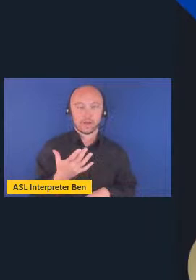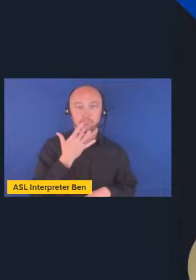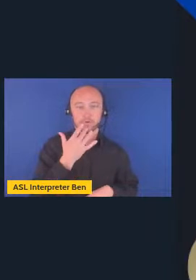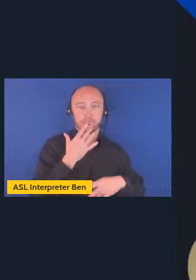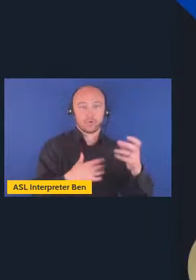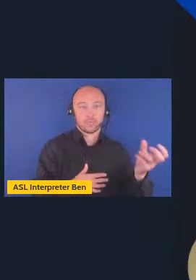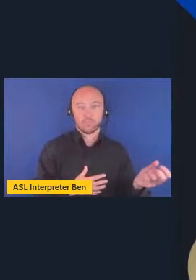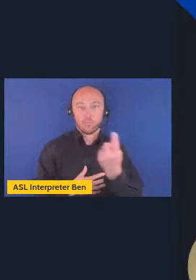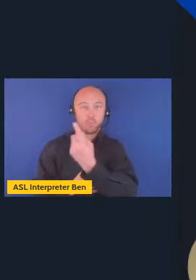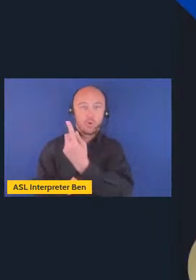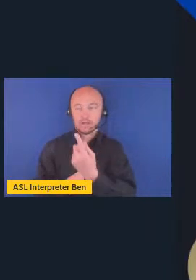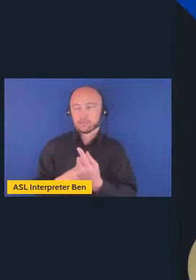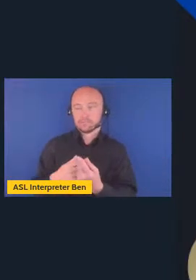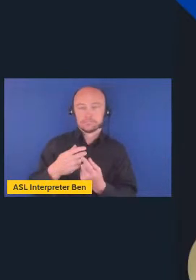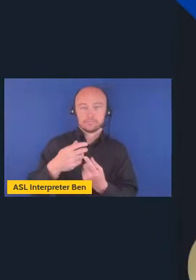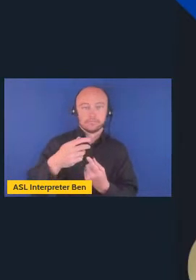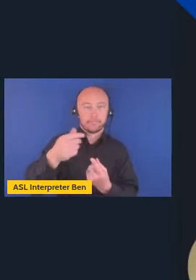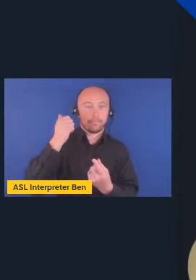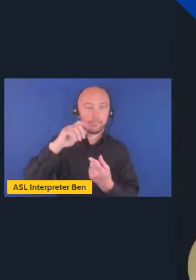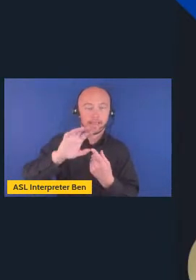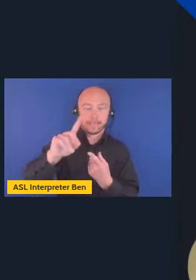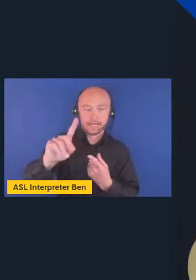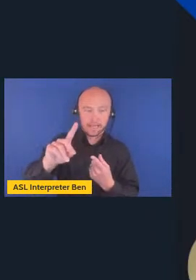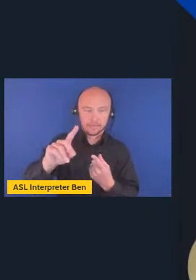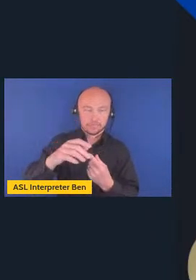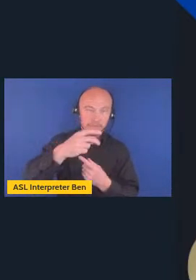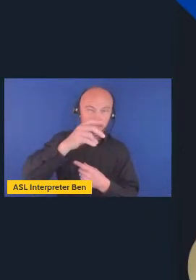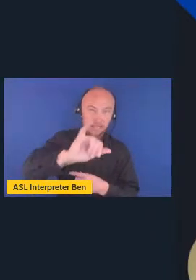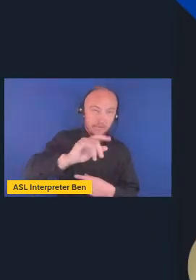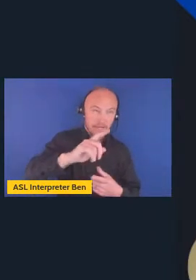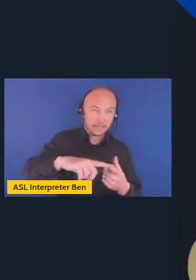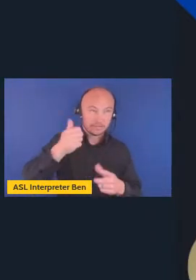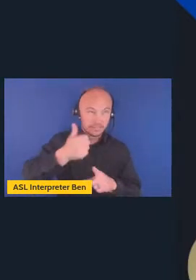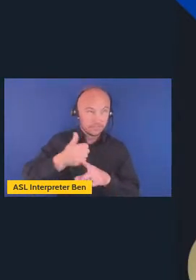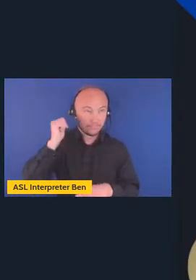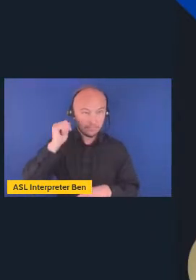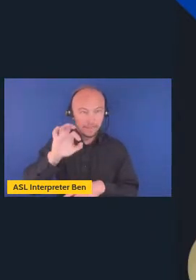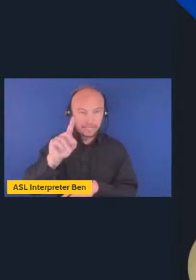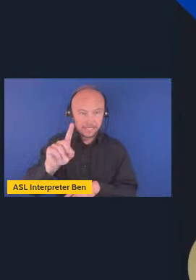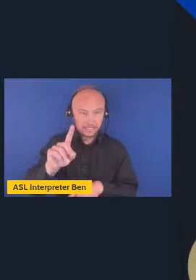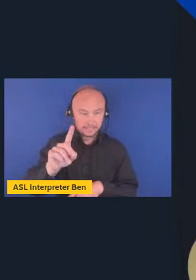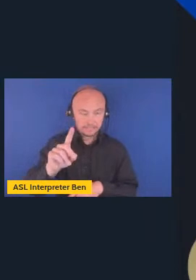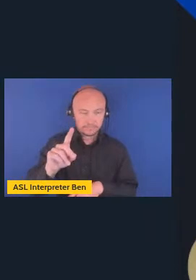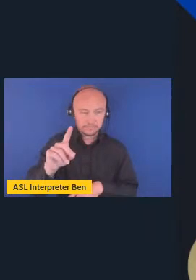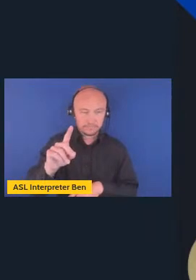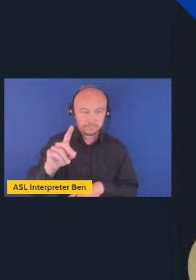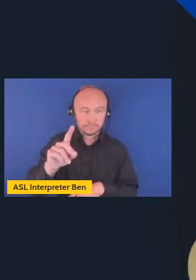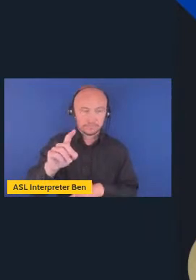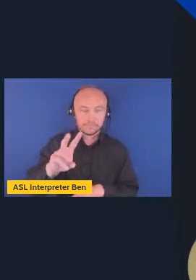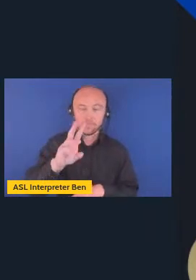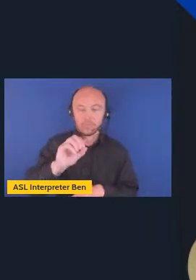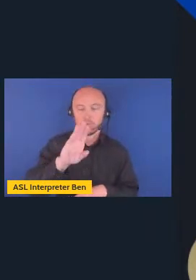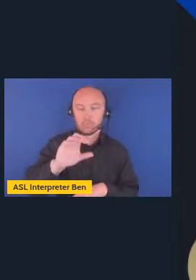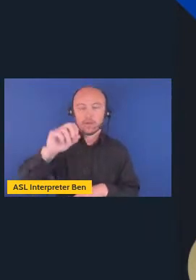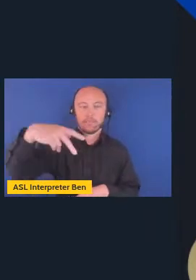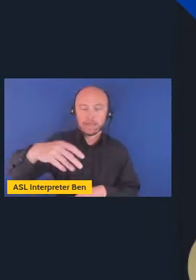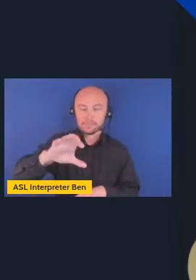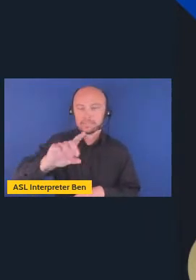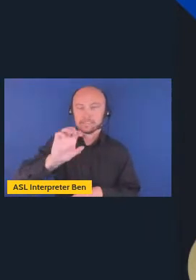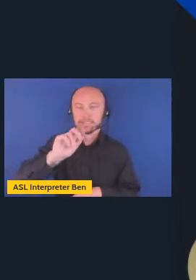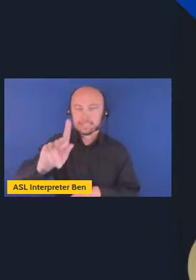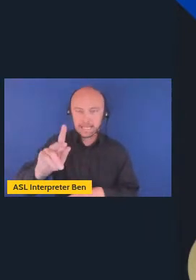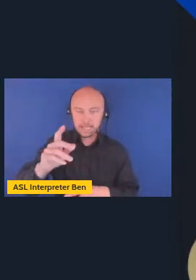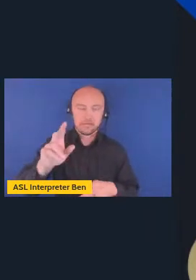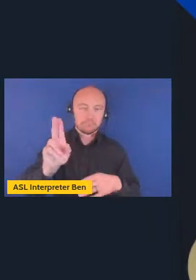app, because the API technically is a backend. The web app in CDK, we